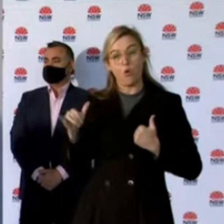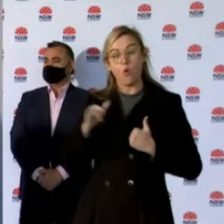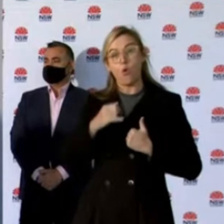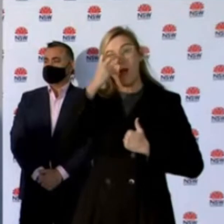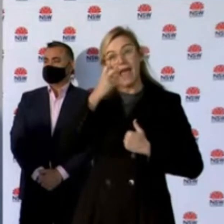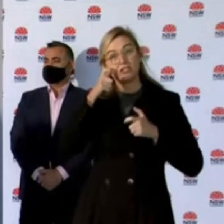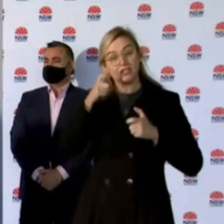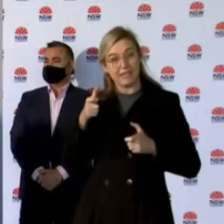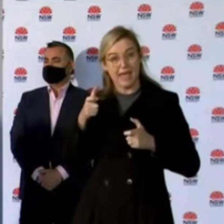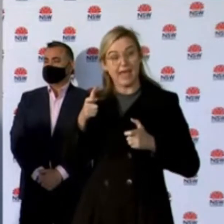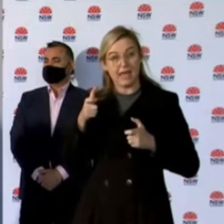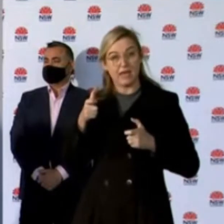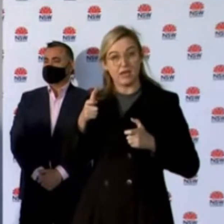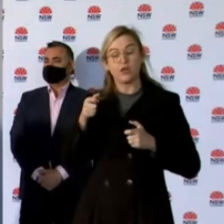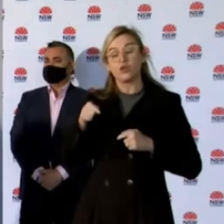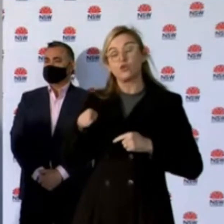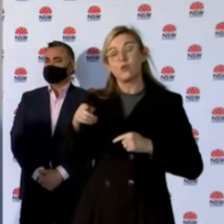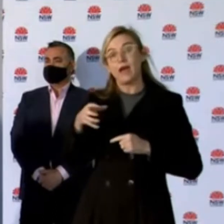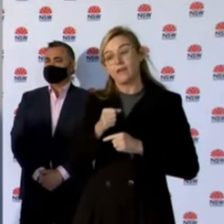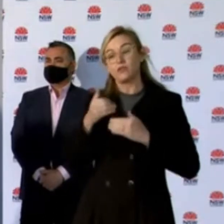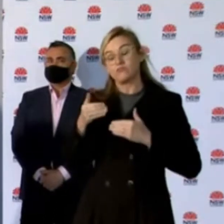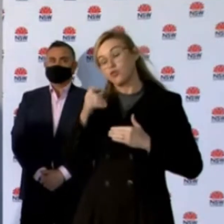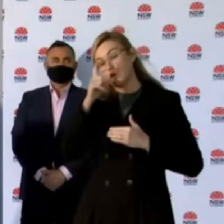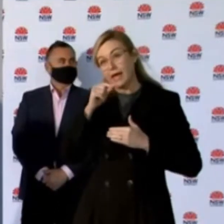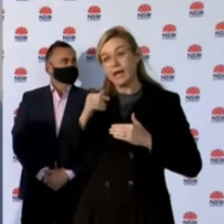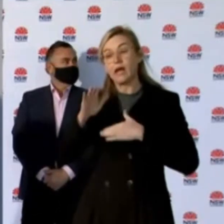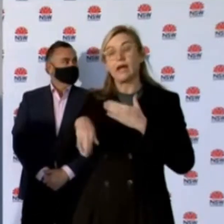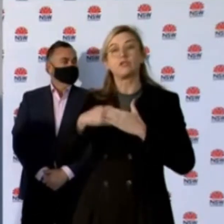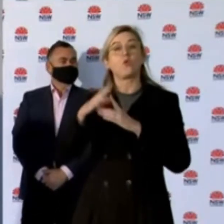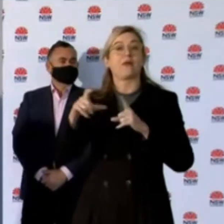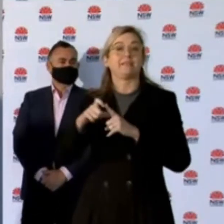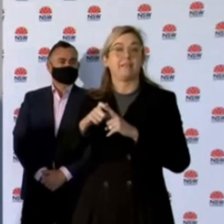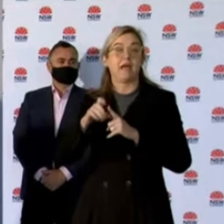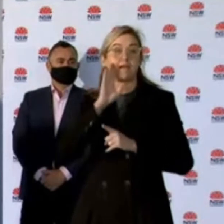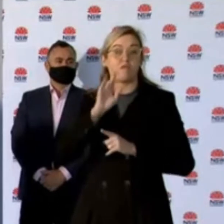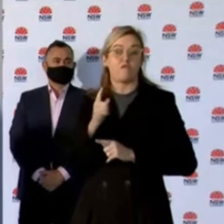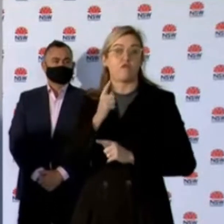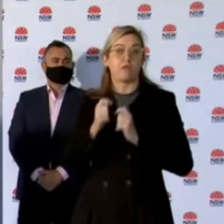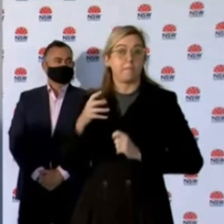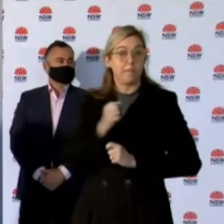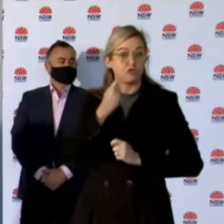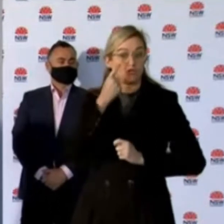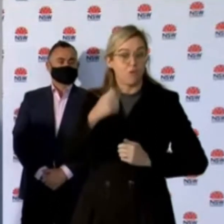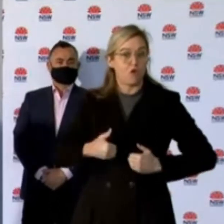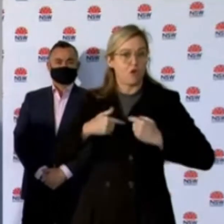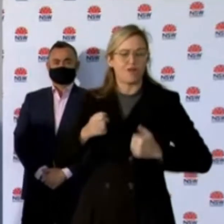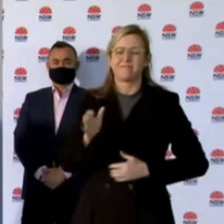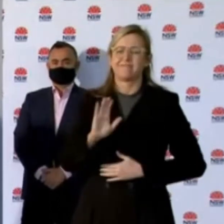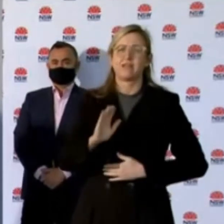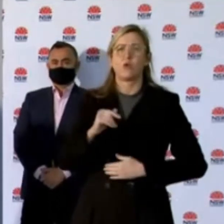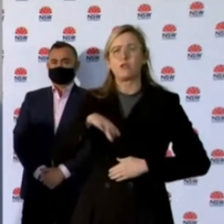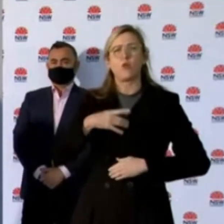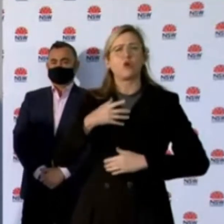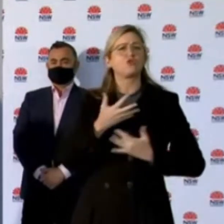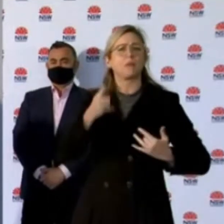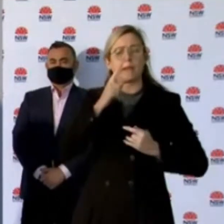have until at least Wednesday before you get your first test. We don't want you to feel everybody's got to go on Monday morning. We want to avoid